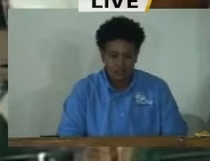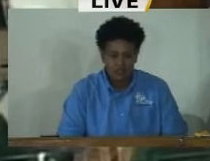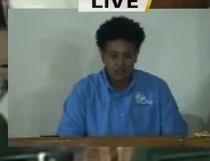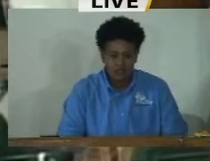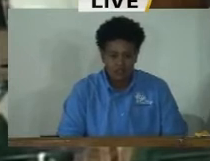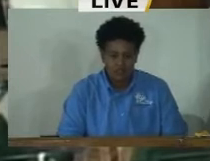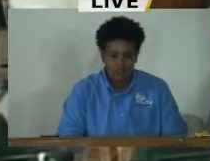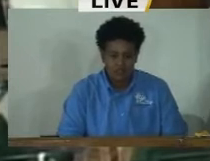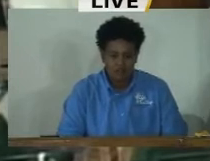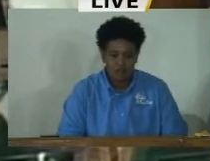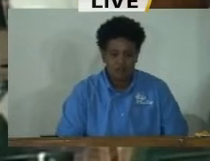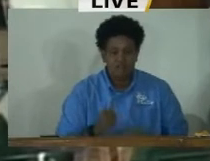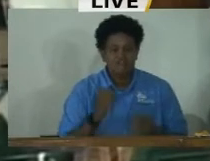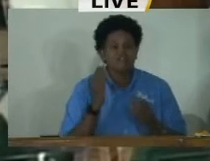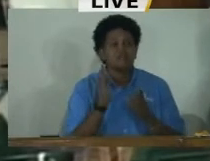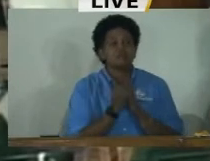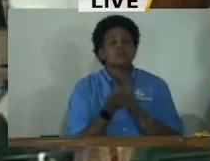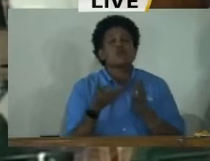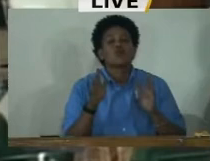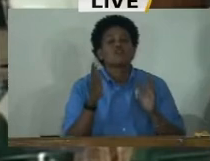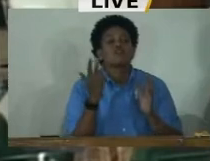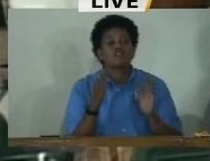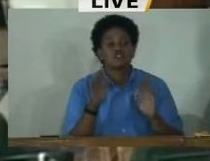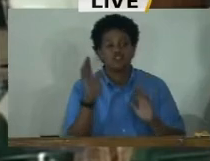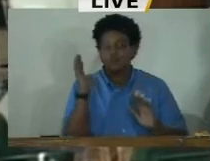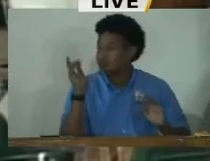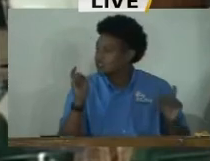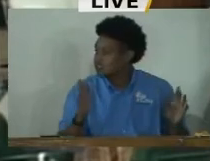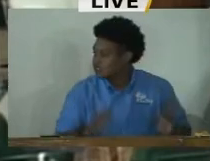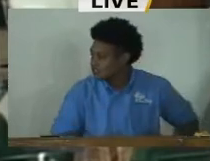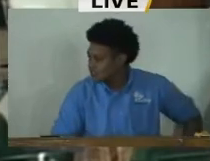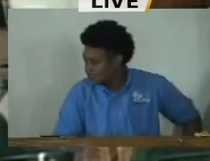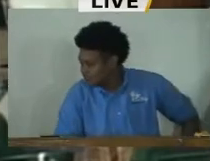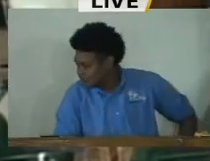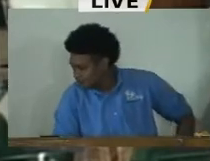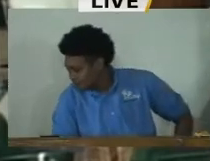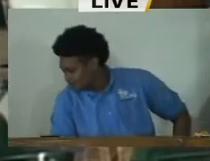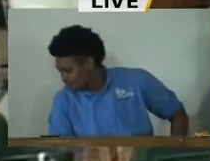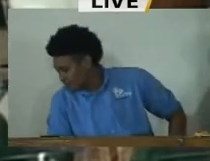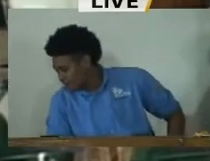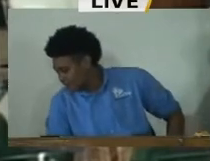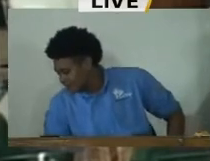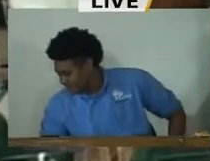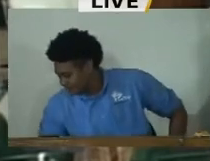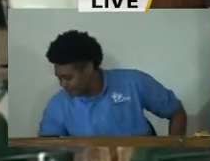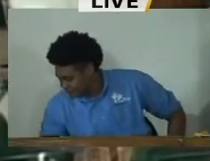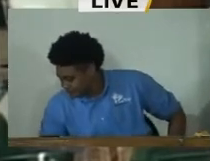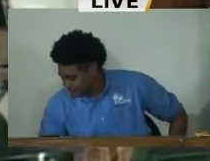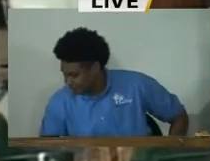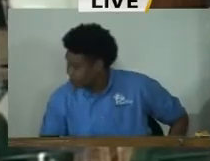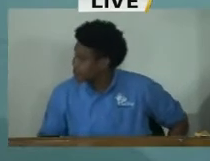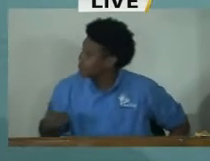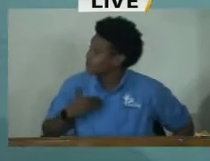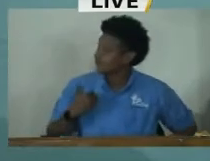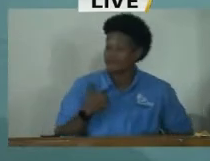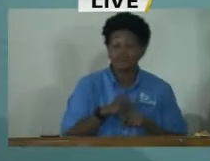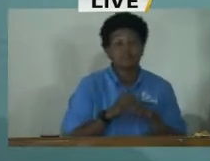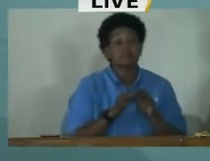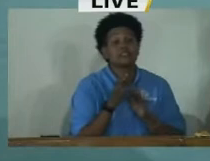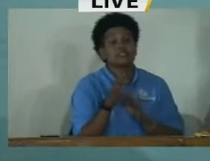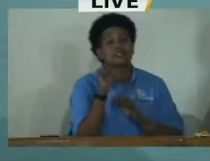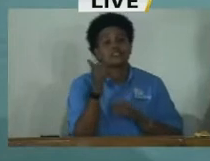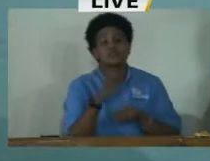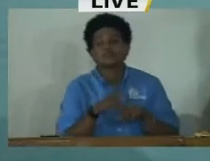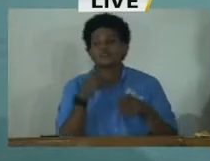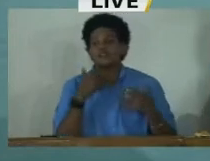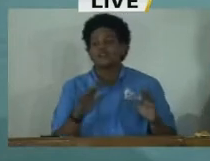by 15 minutes to allow her to complete her presentation. I know. The question is that the member's time be extended by 2 minutes